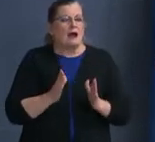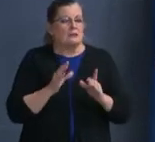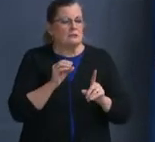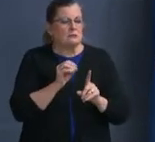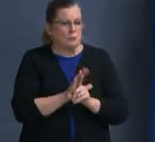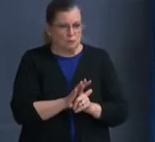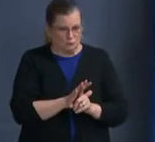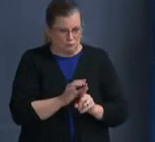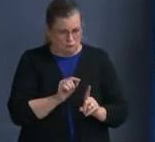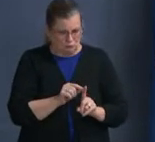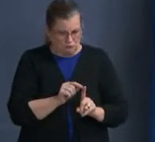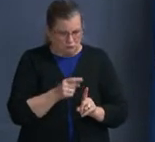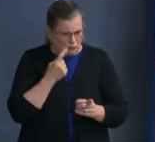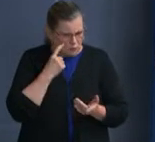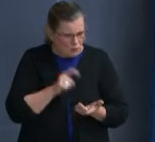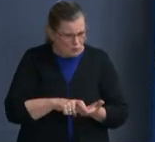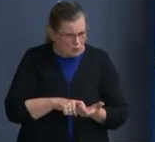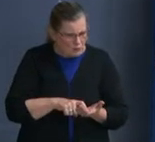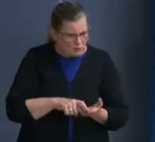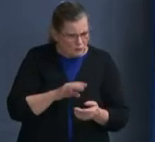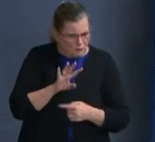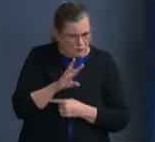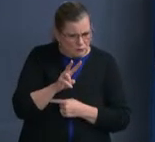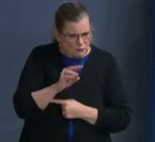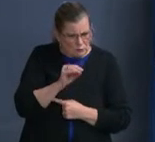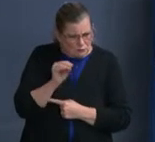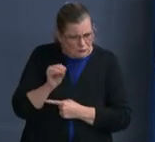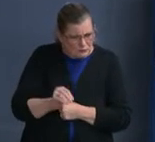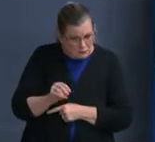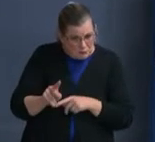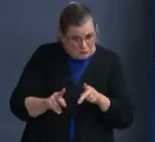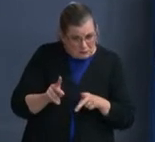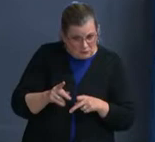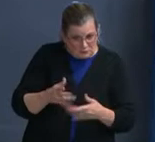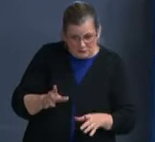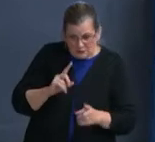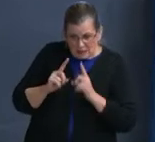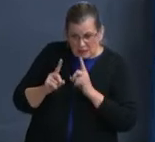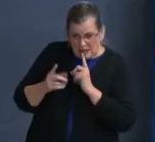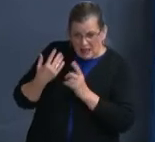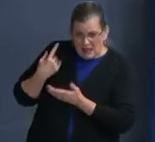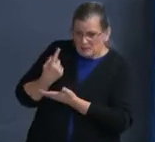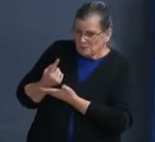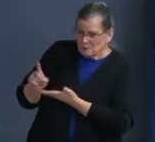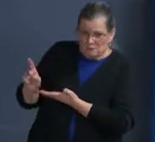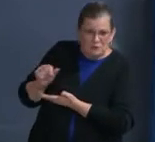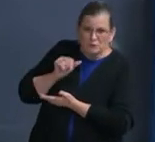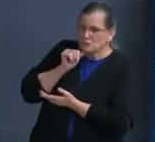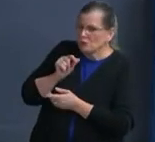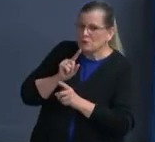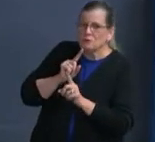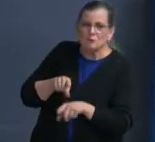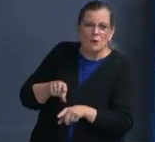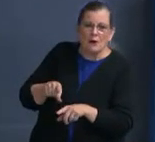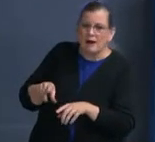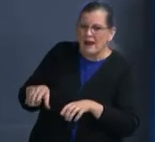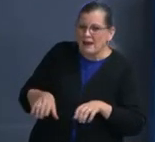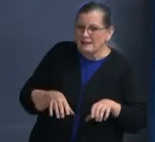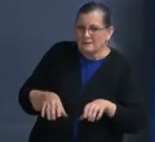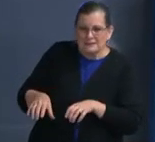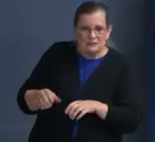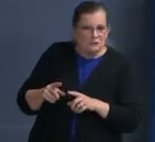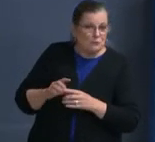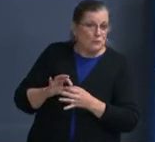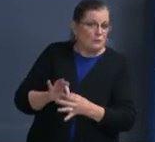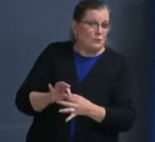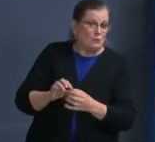about 42% of the folks who were interviewed last week don't report any activities related to,